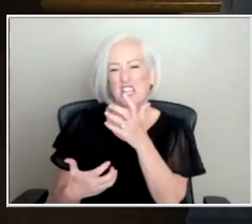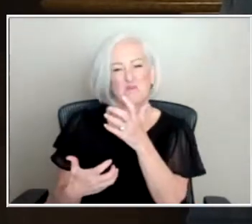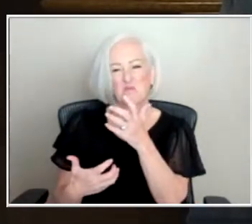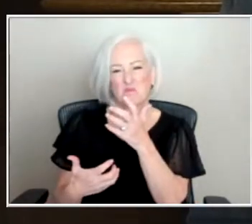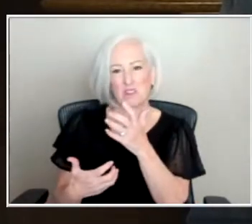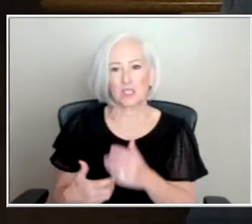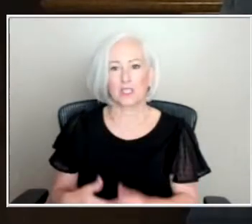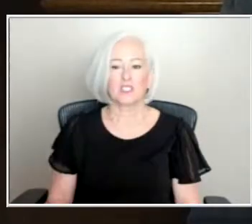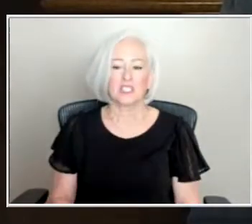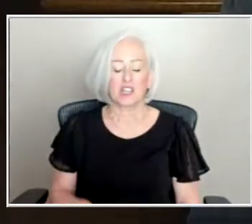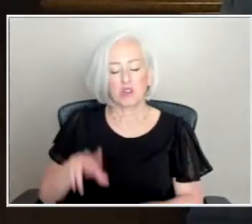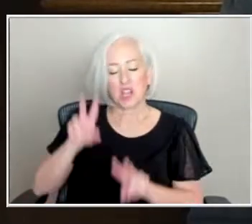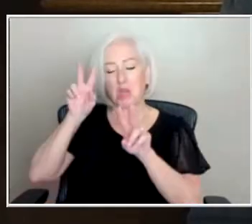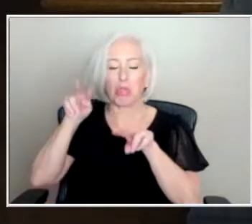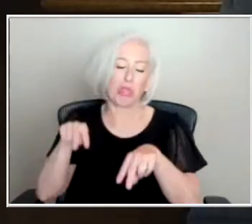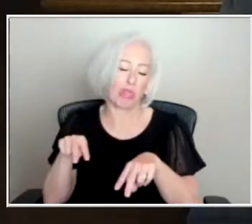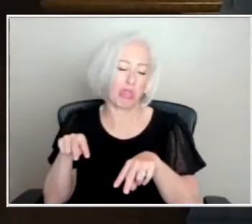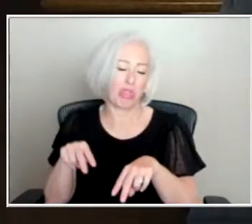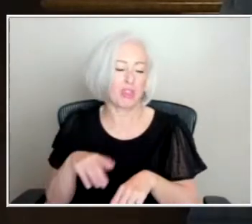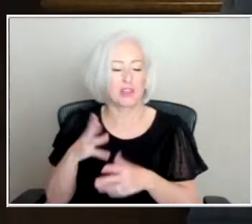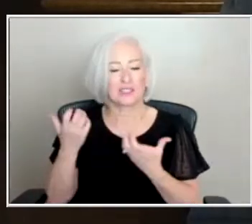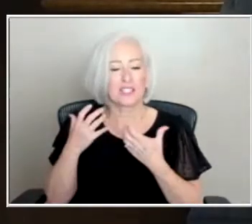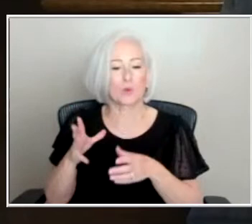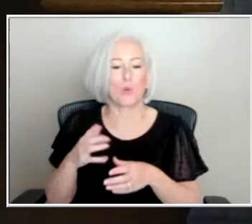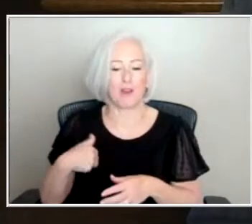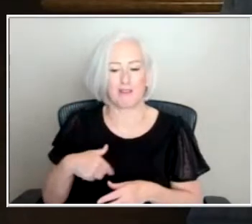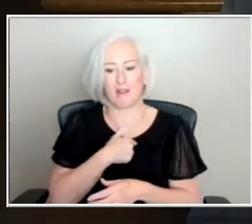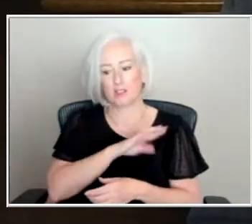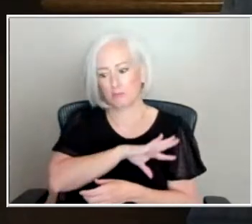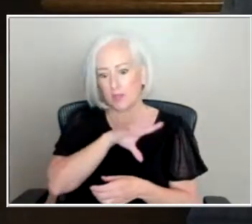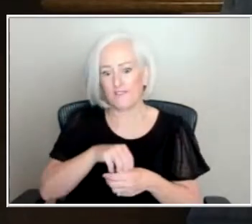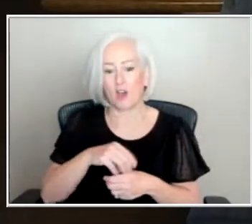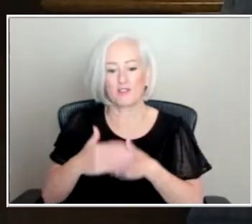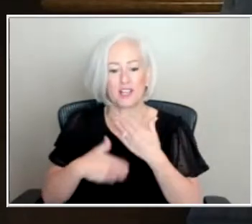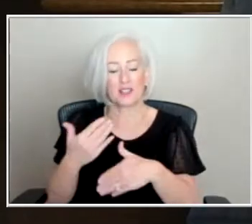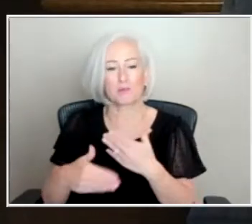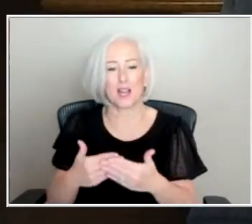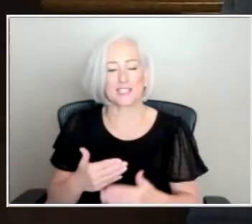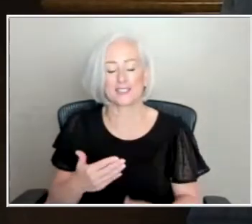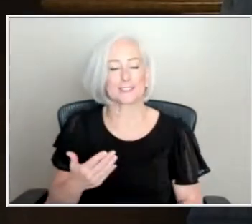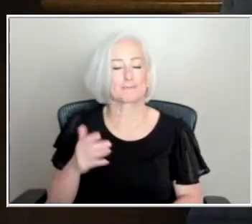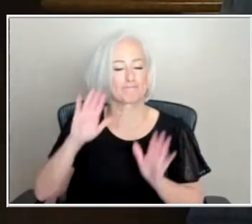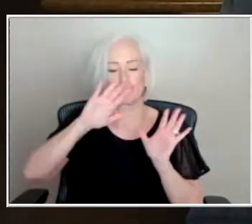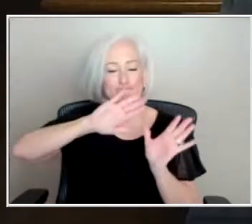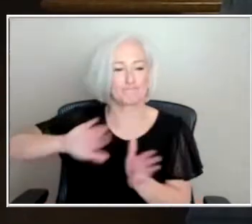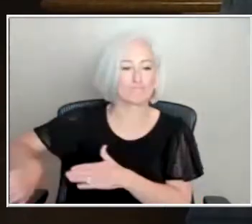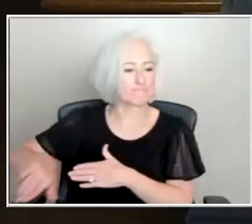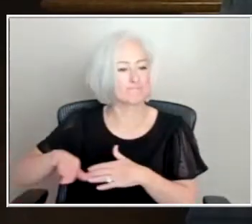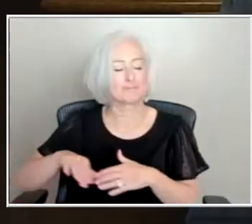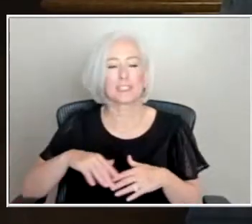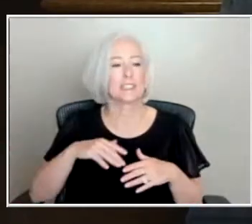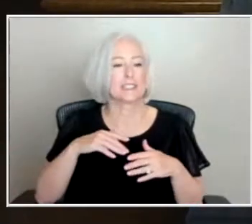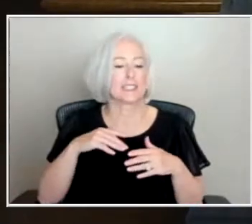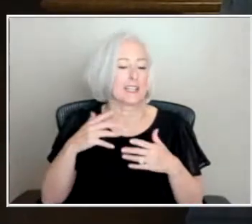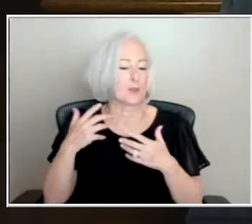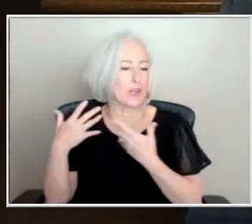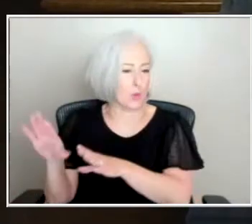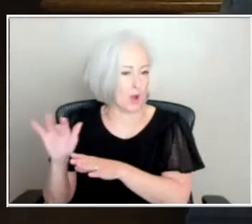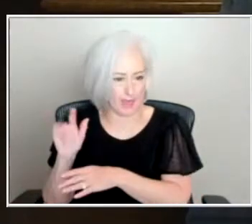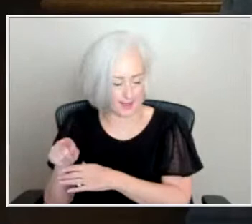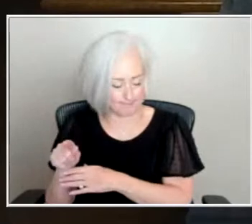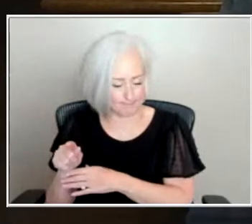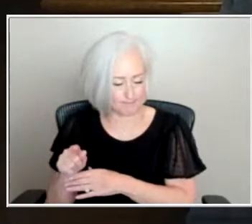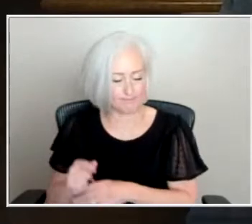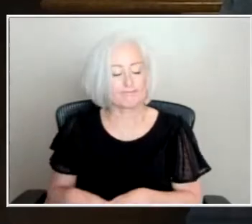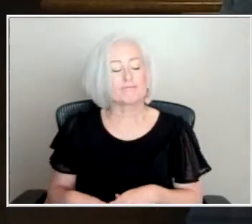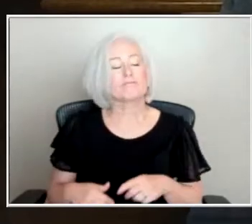really talking down to us. He didn't want us to be part of the process. And so through that example, we found out what we weren't looking for. I